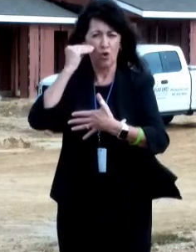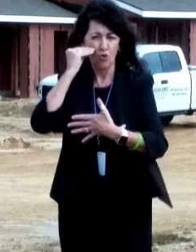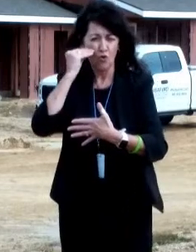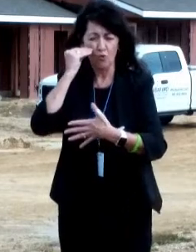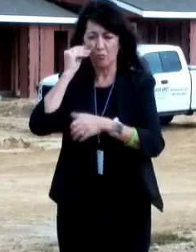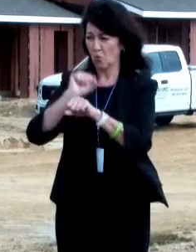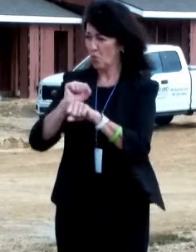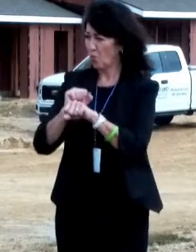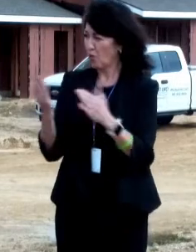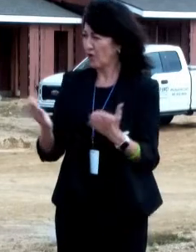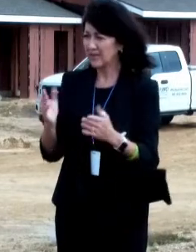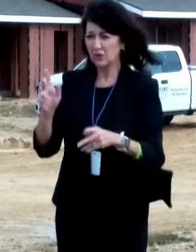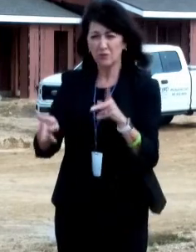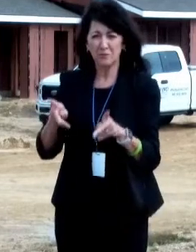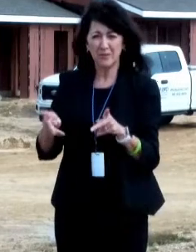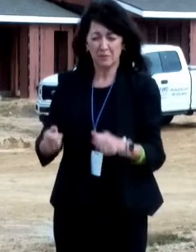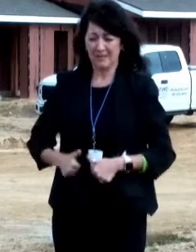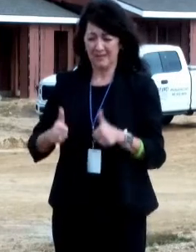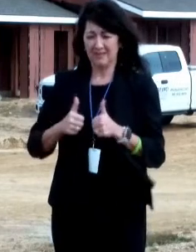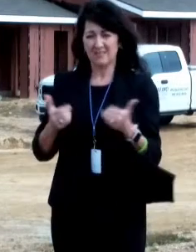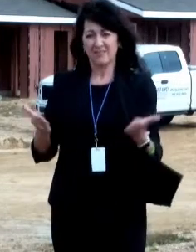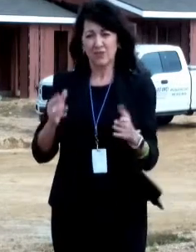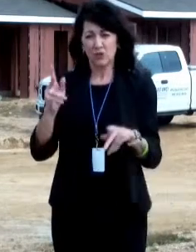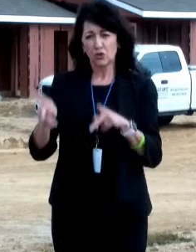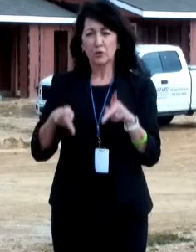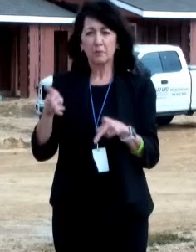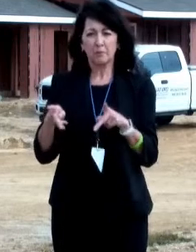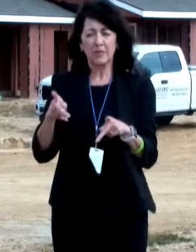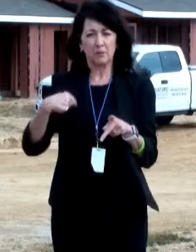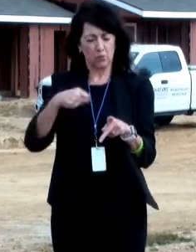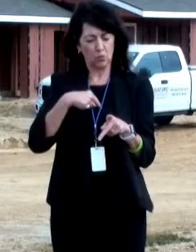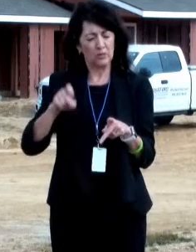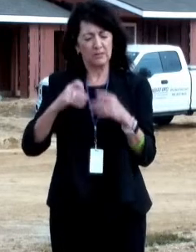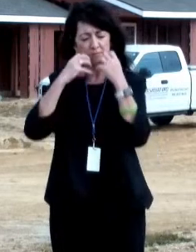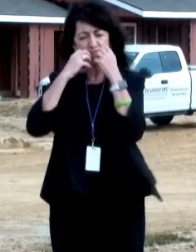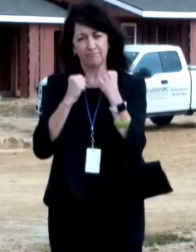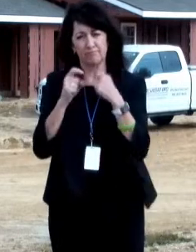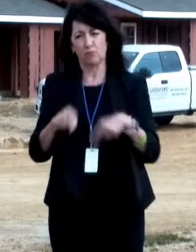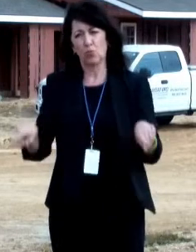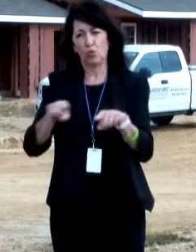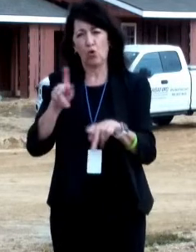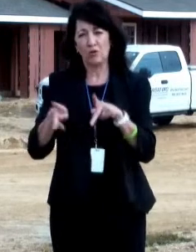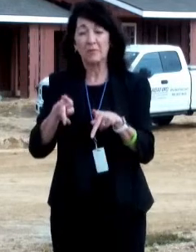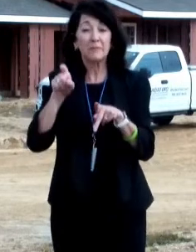here, that's the kind of values vision we need nationally.